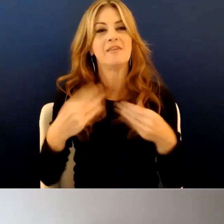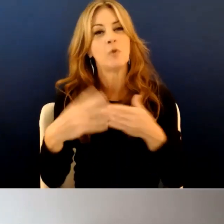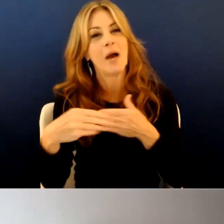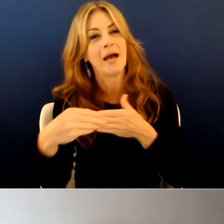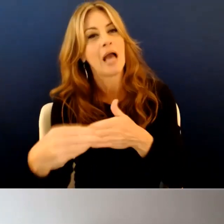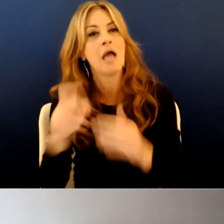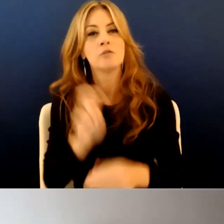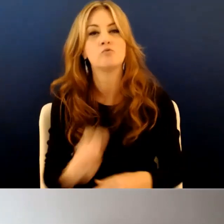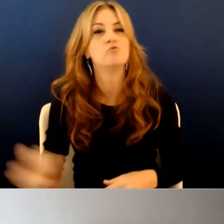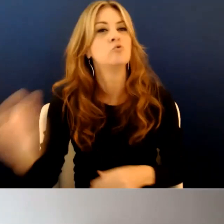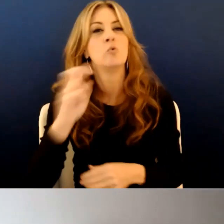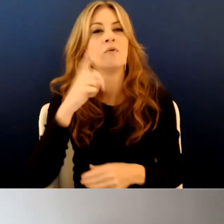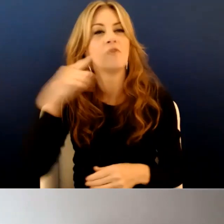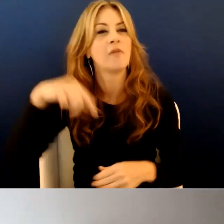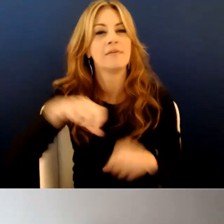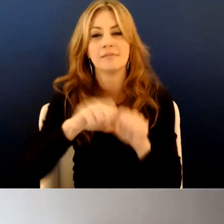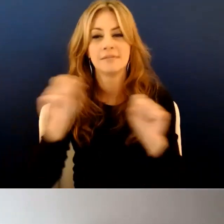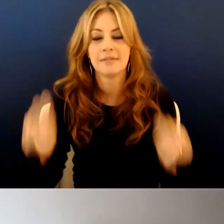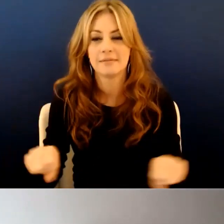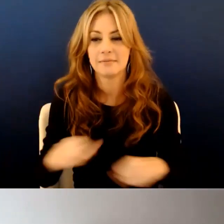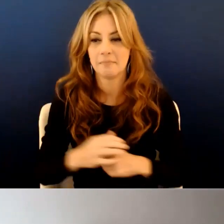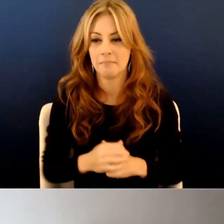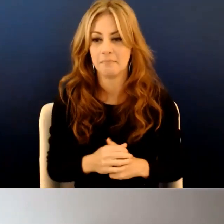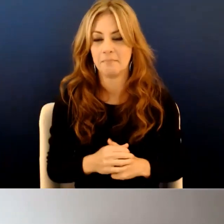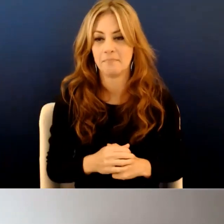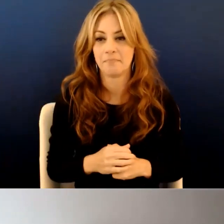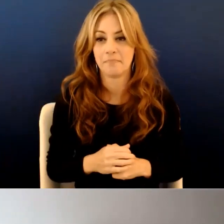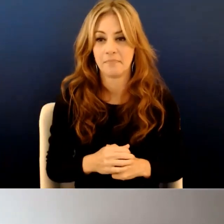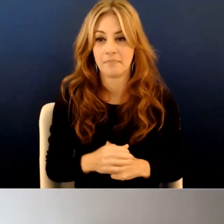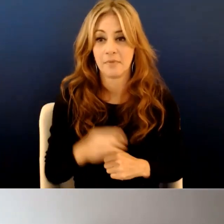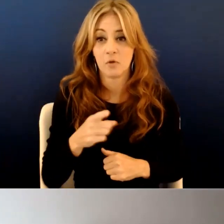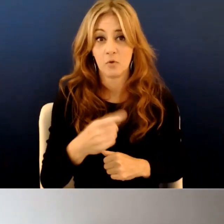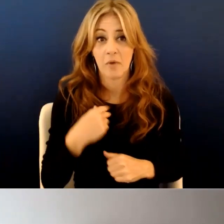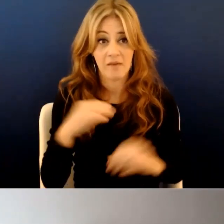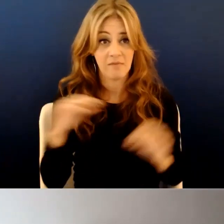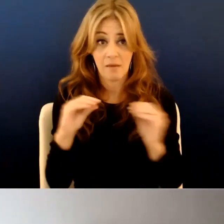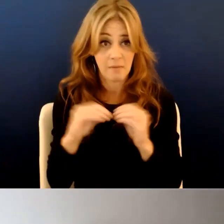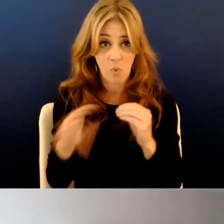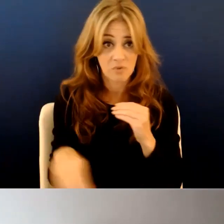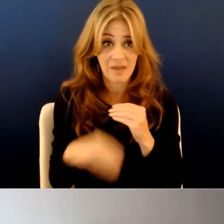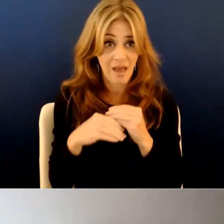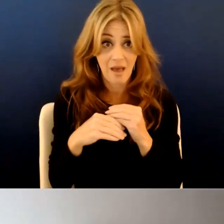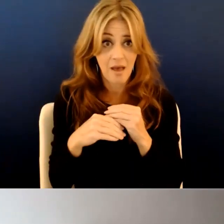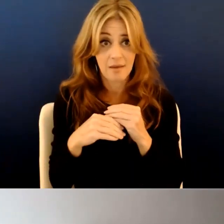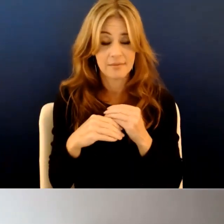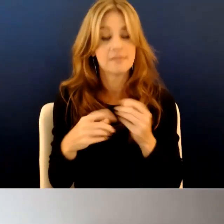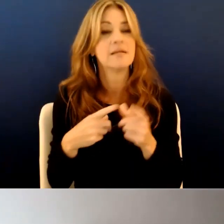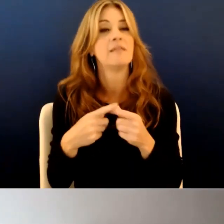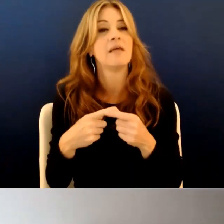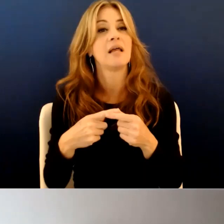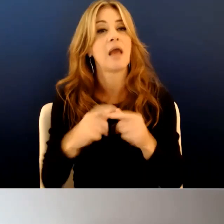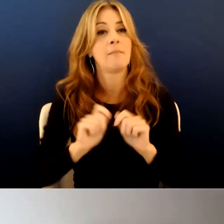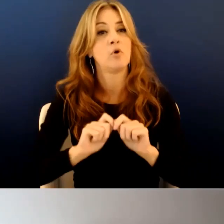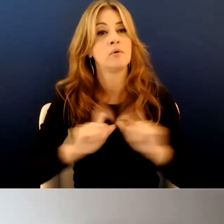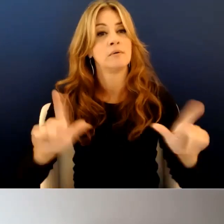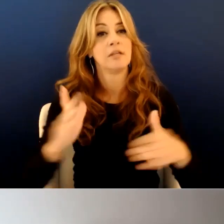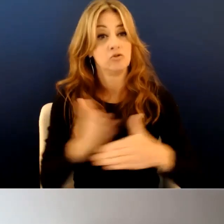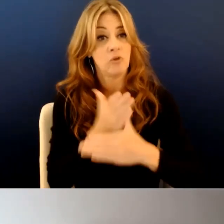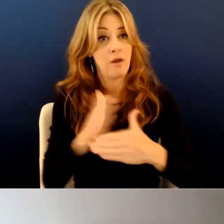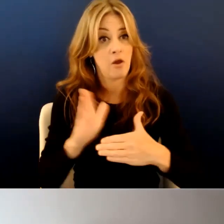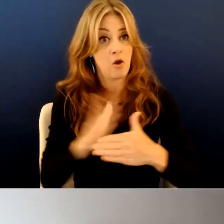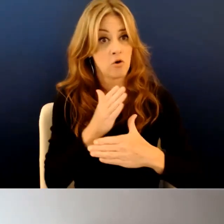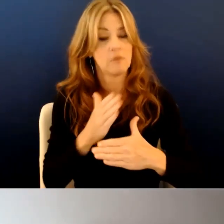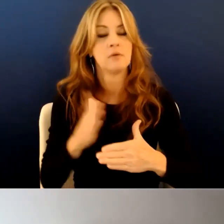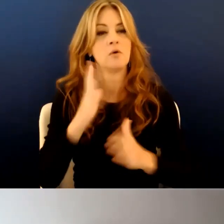system. If you have nothing more to add, I'll just share my screen and we'll start